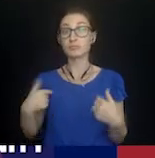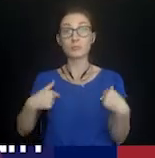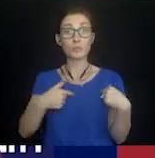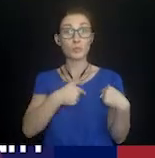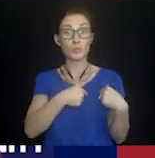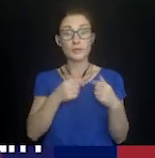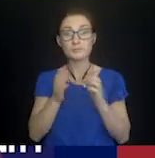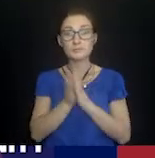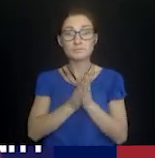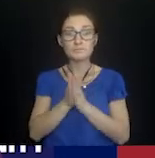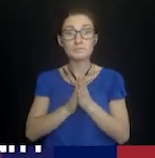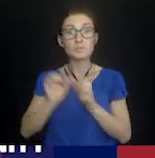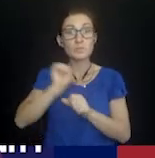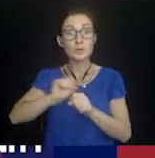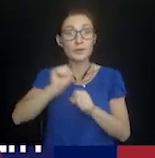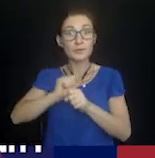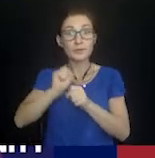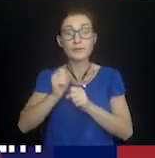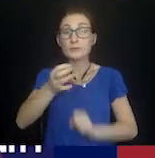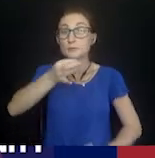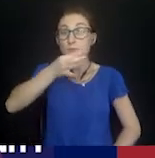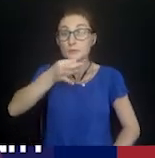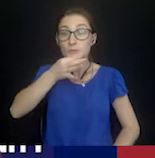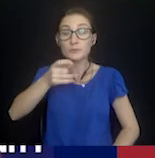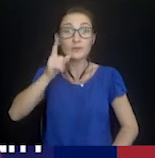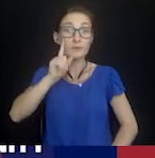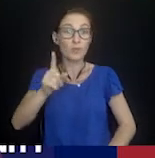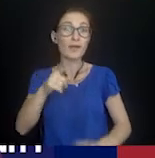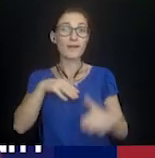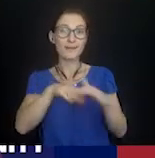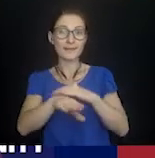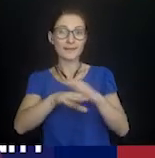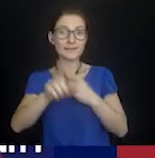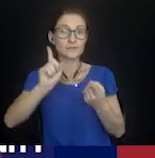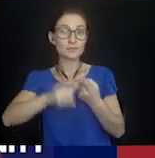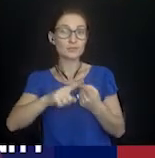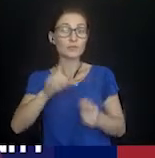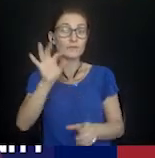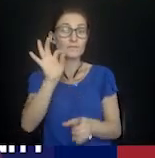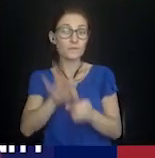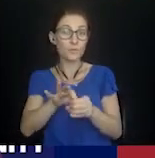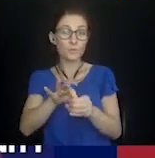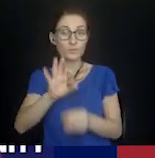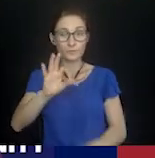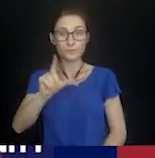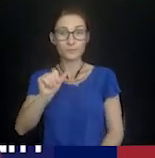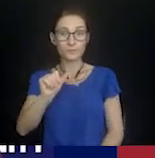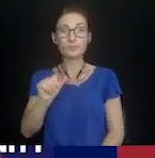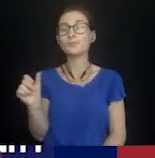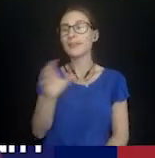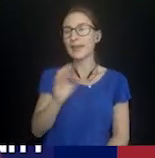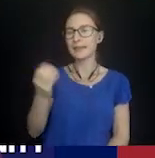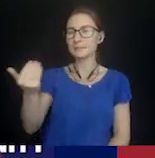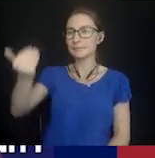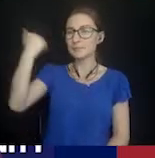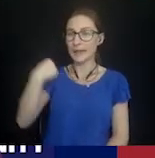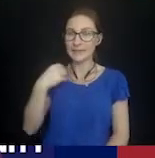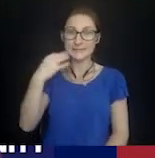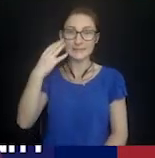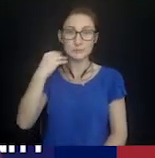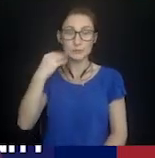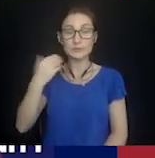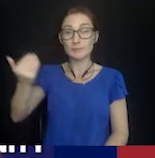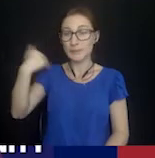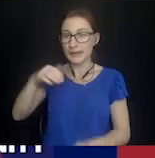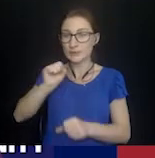with the Rev Up project that we're working on, or Access the Vote Florida, and really what we've done in the past. So that's